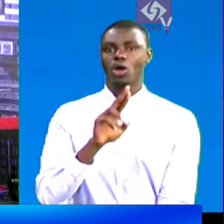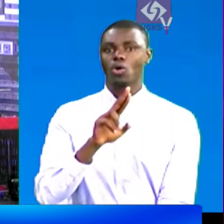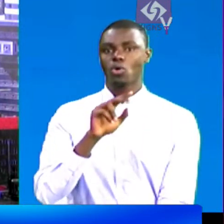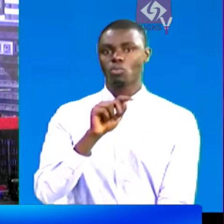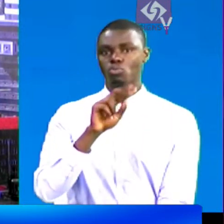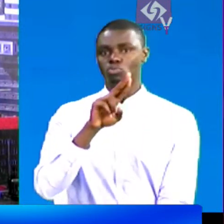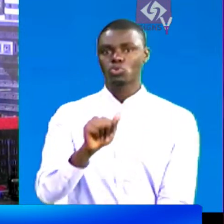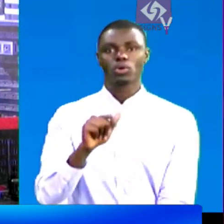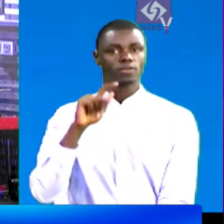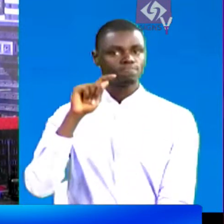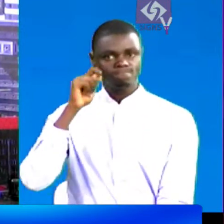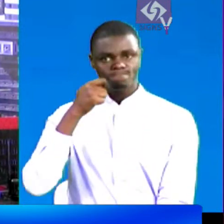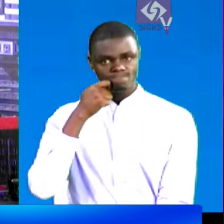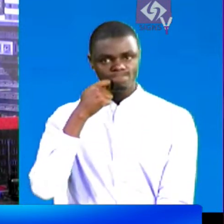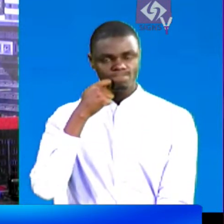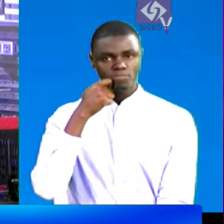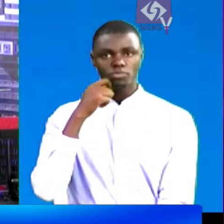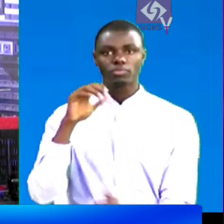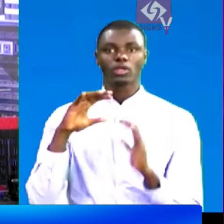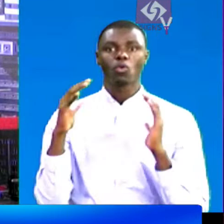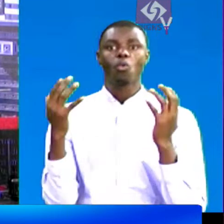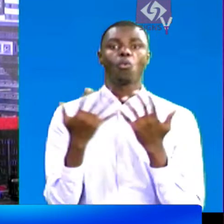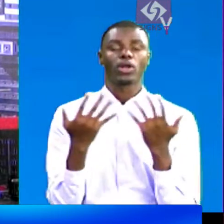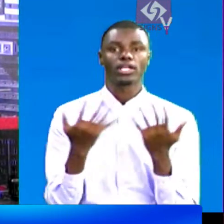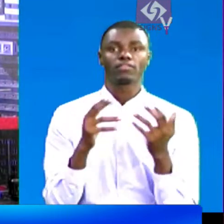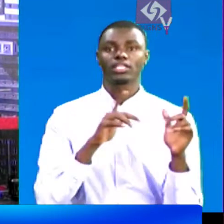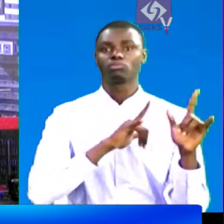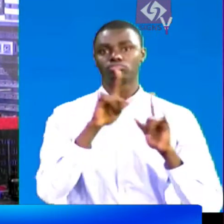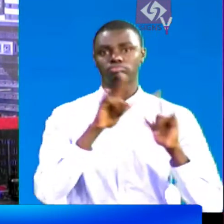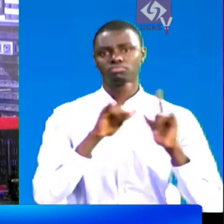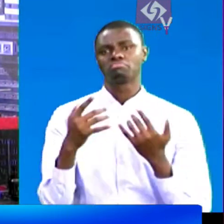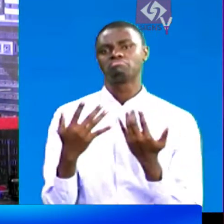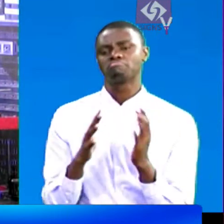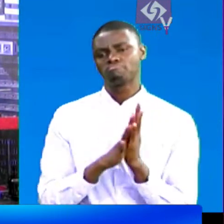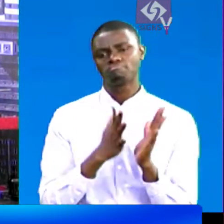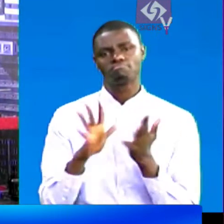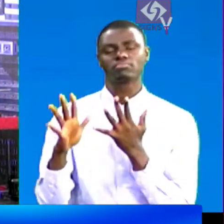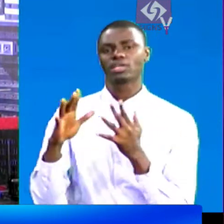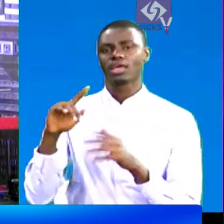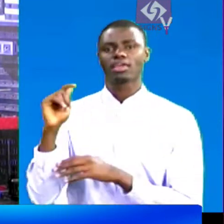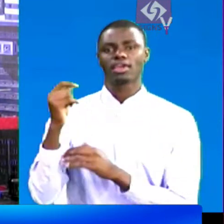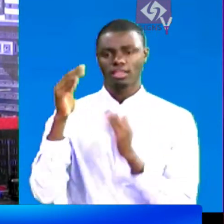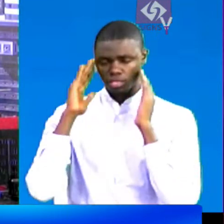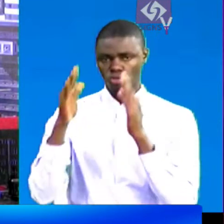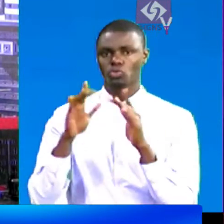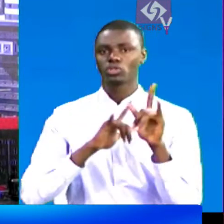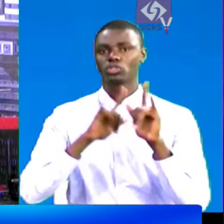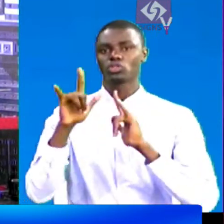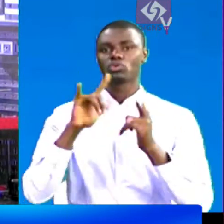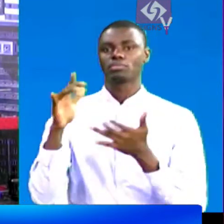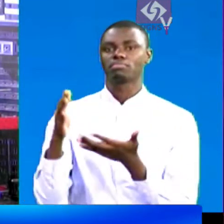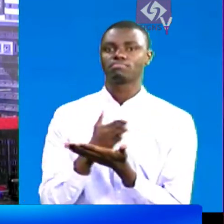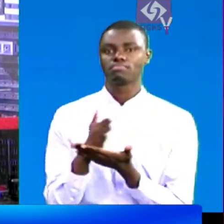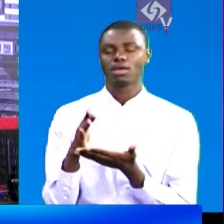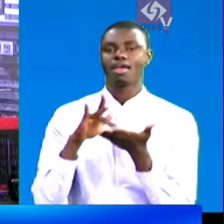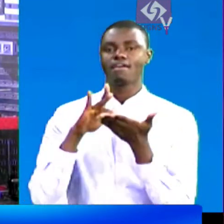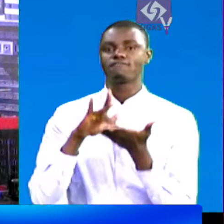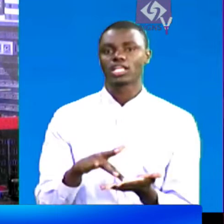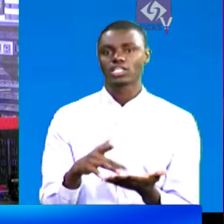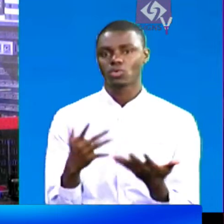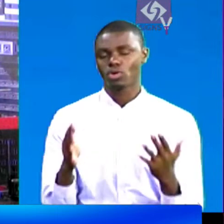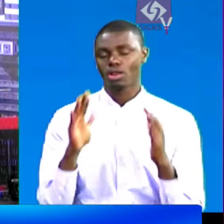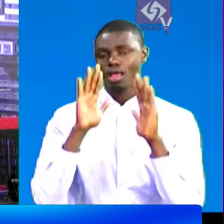the Cabinet Secretary for Tourism and Wildlife, underscored Kenya's dedication to the tourism sector, emphasizing